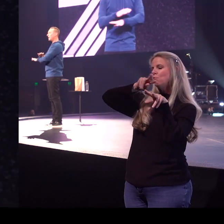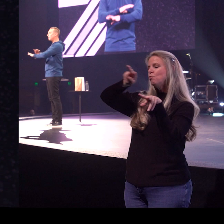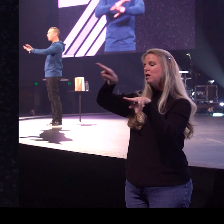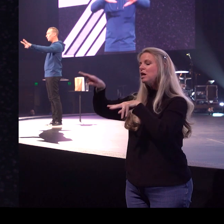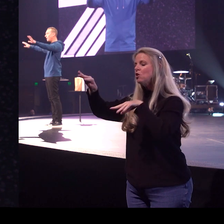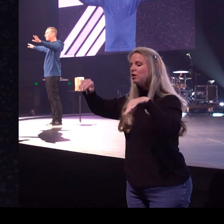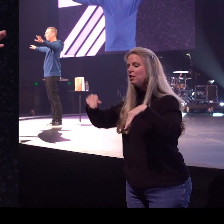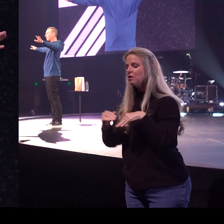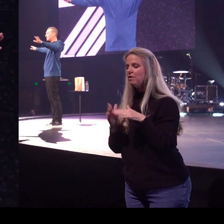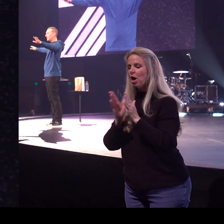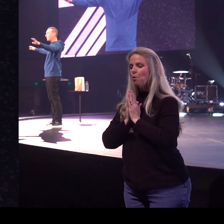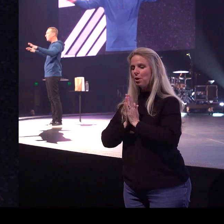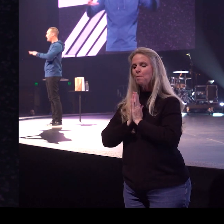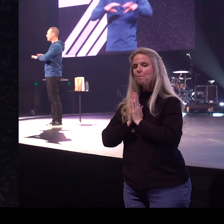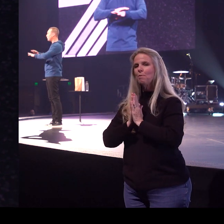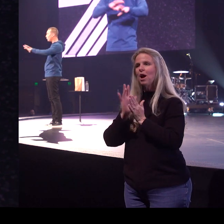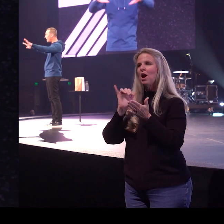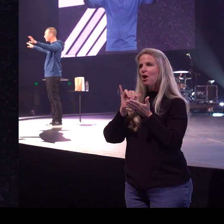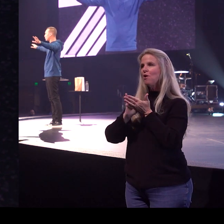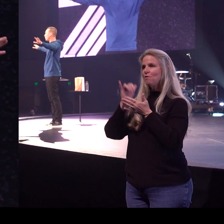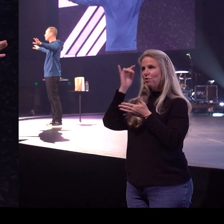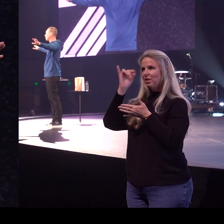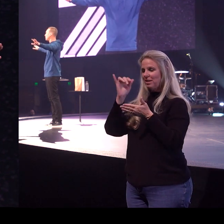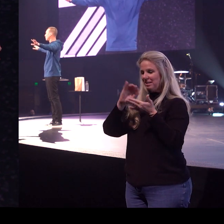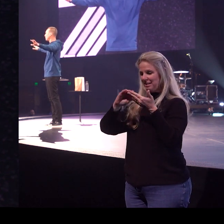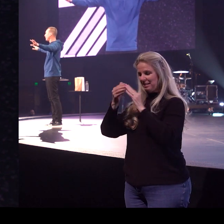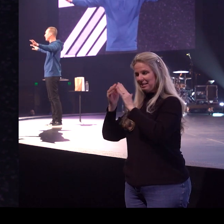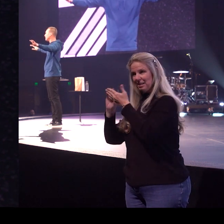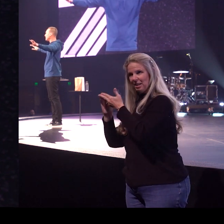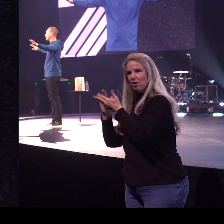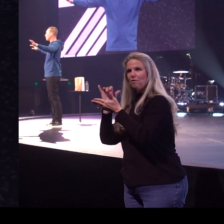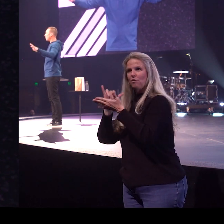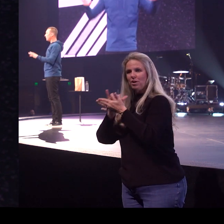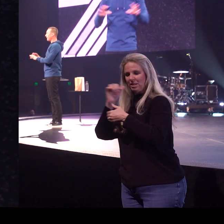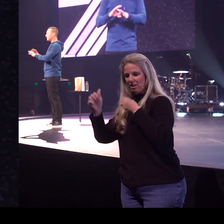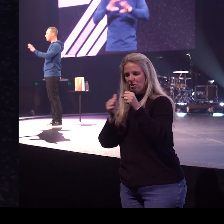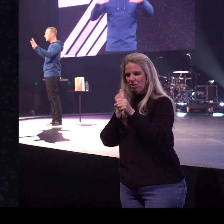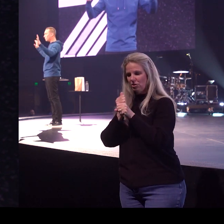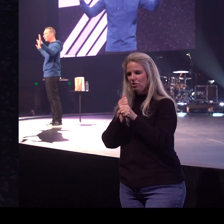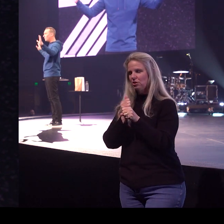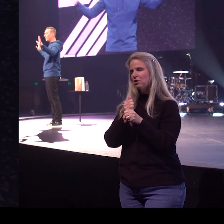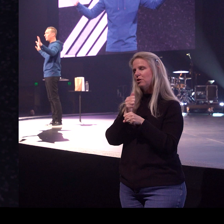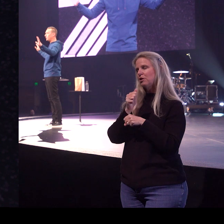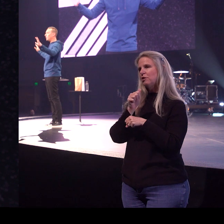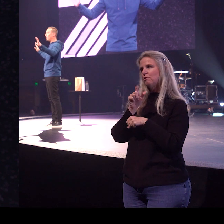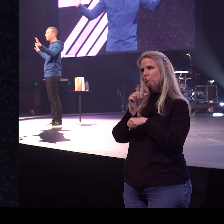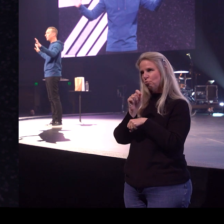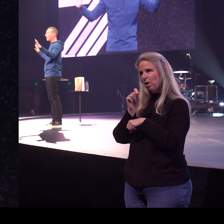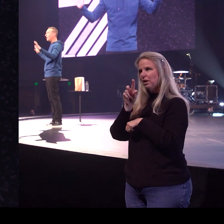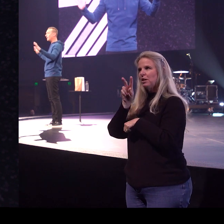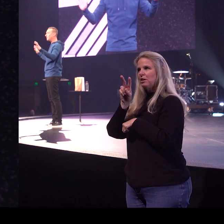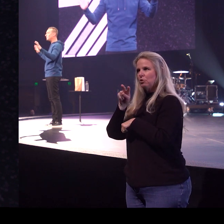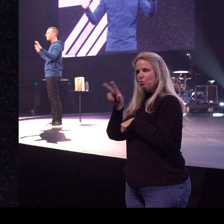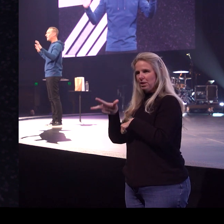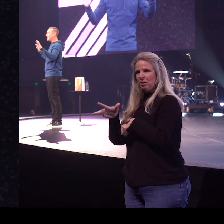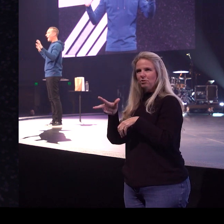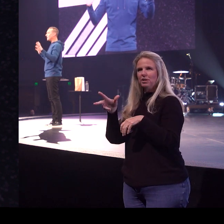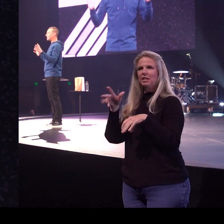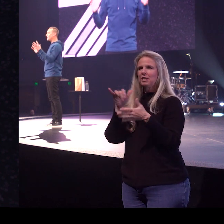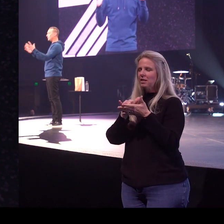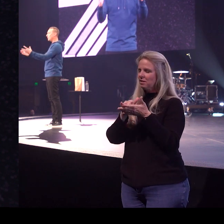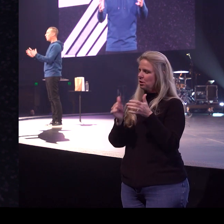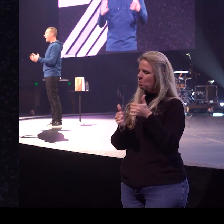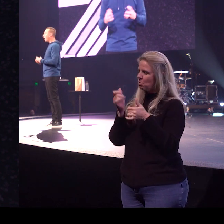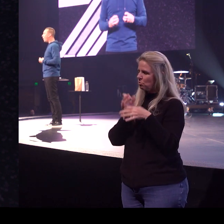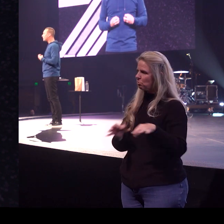we just began to pray for our city. We began to pray for 2023, and we feel like it's the most important thing we do all year long. And